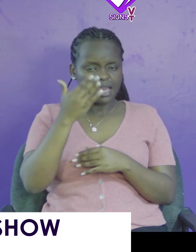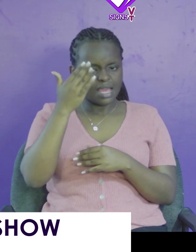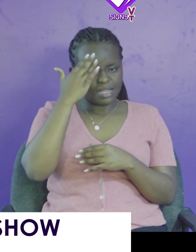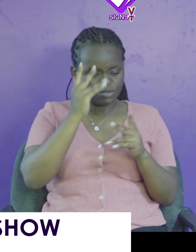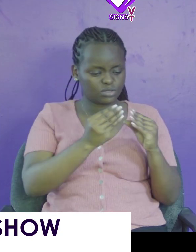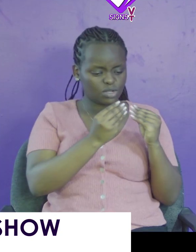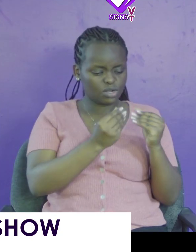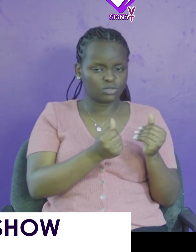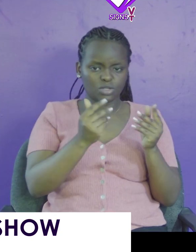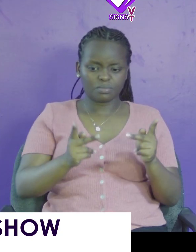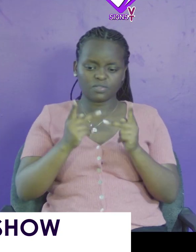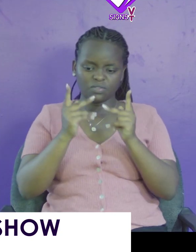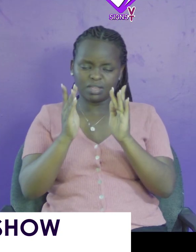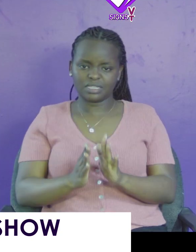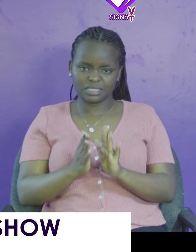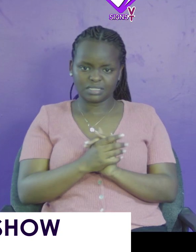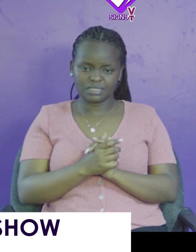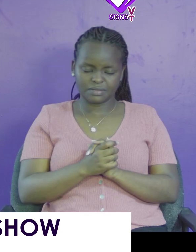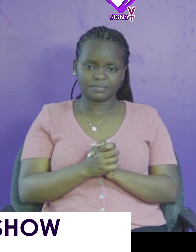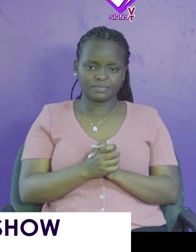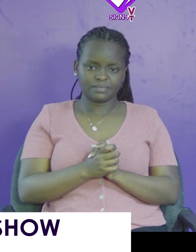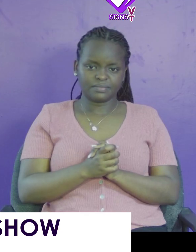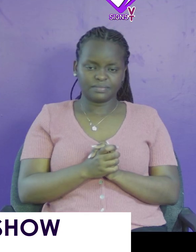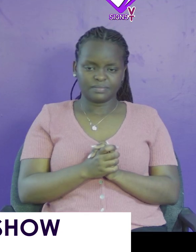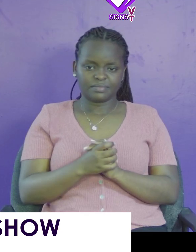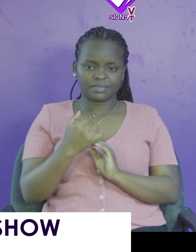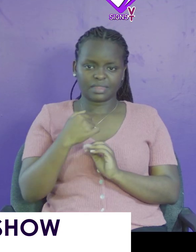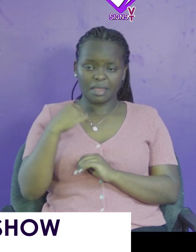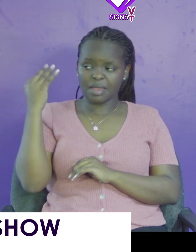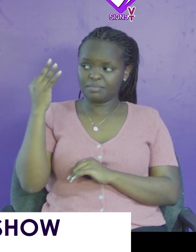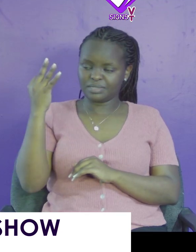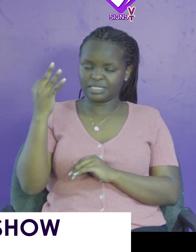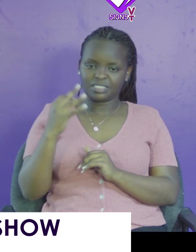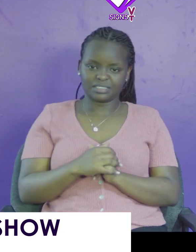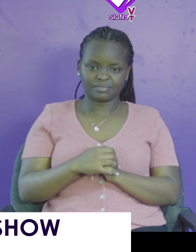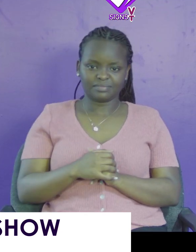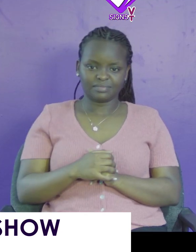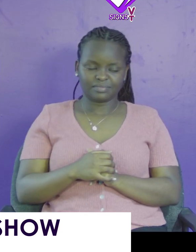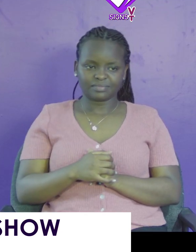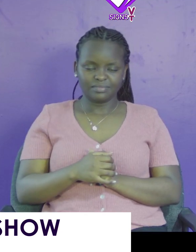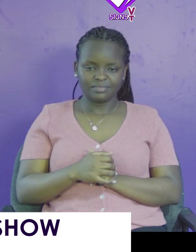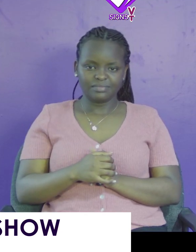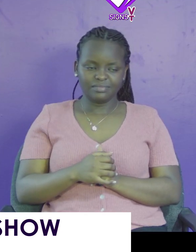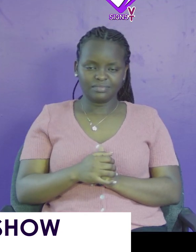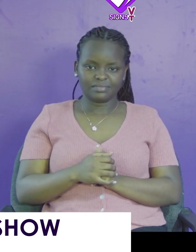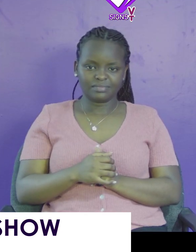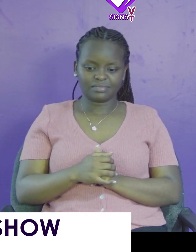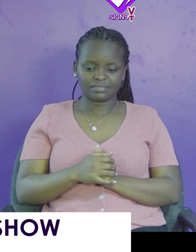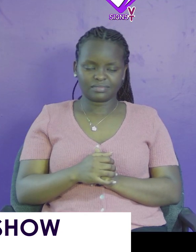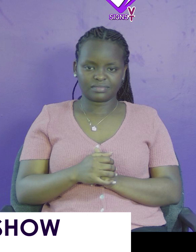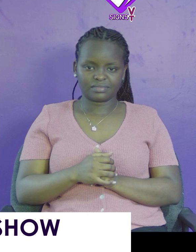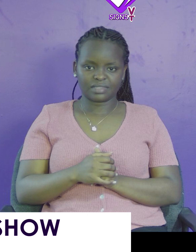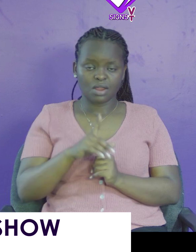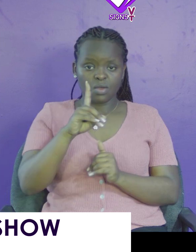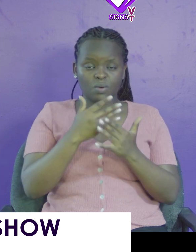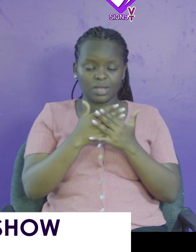Yes, solution providers. Make sure you provide. I'm preaching your word. I understand it because it's a point. One thing